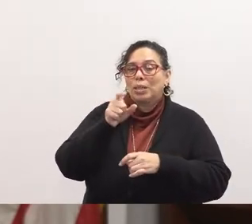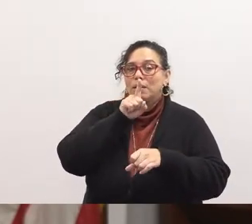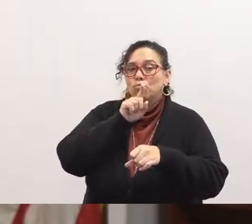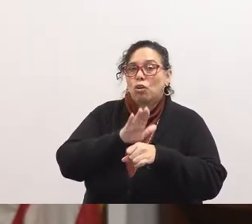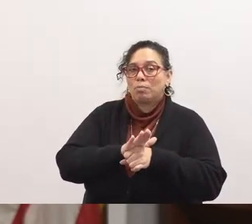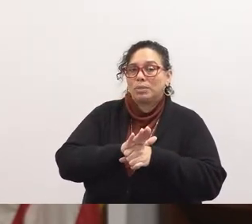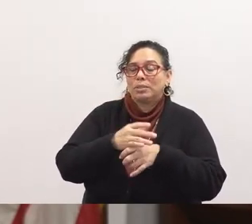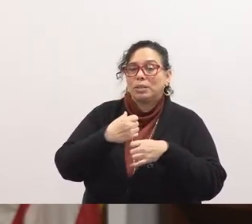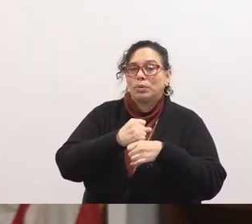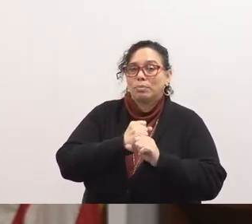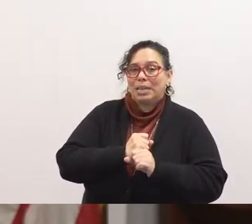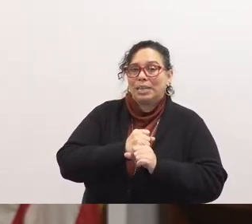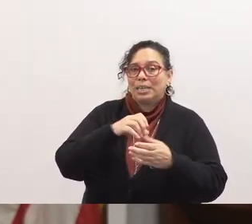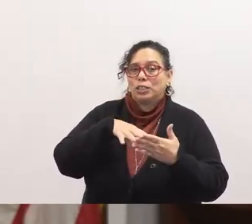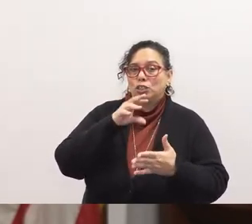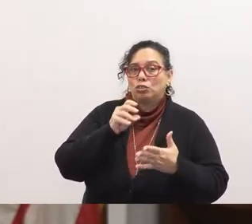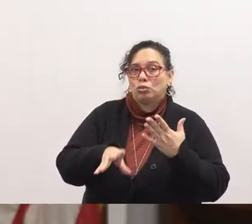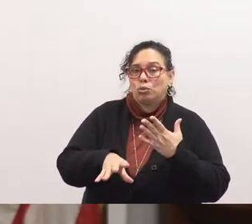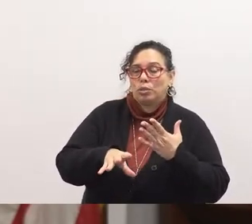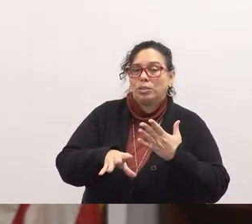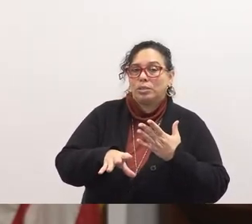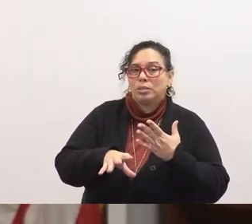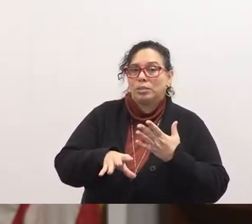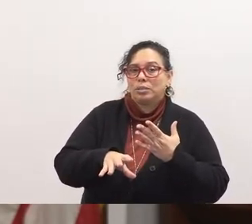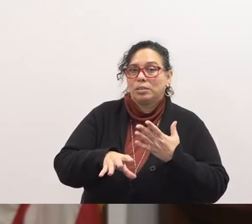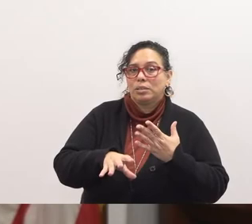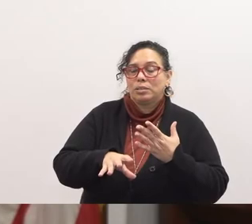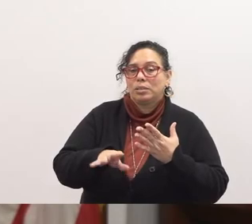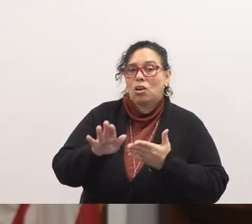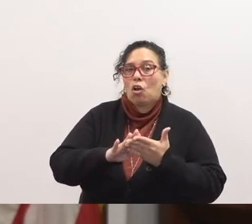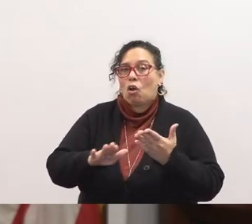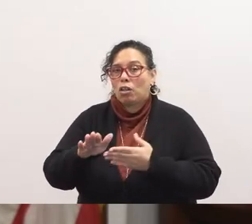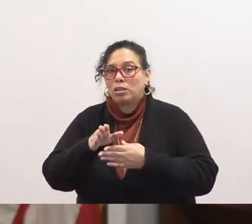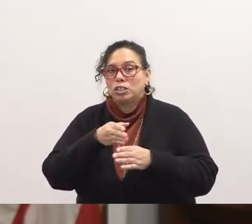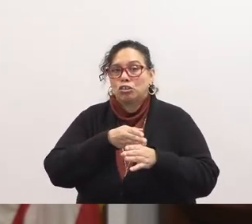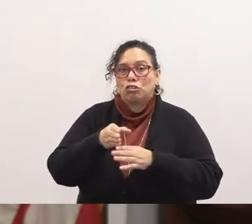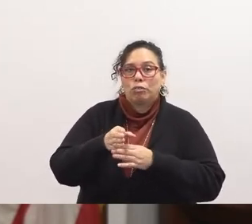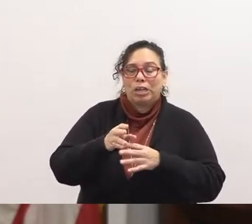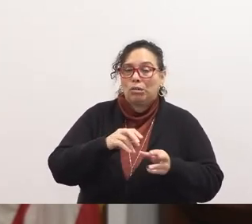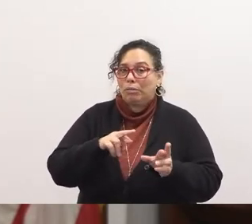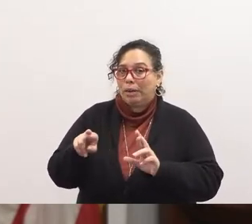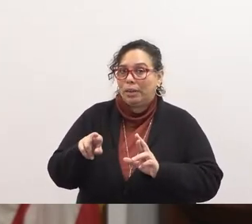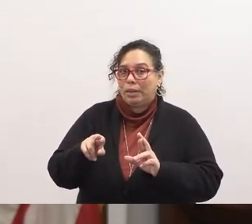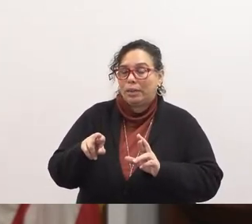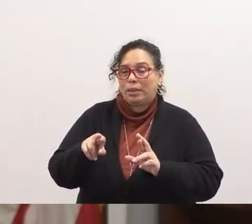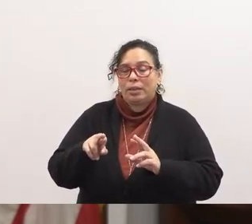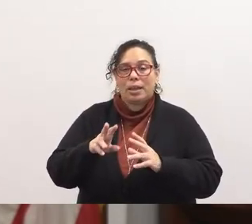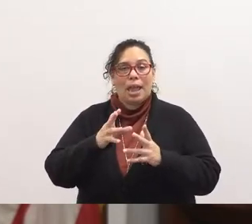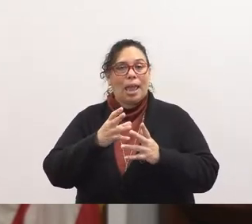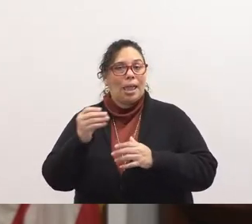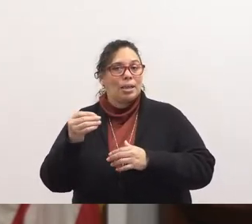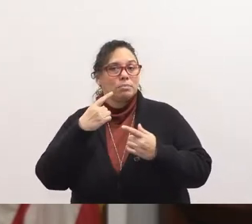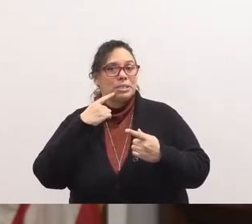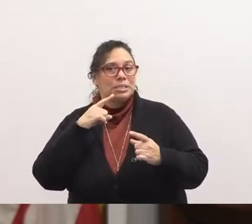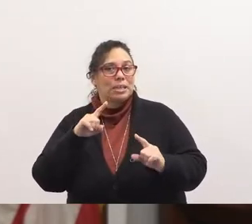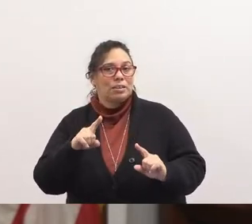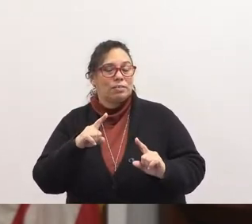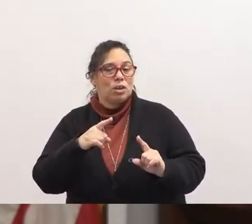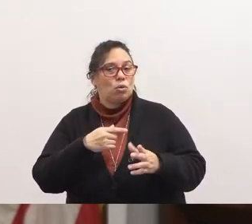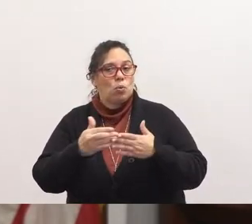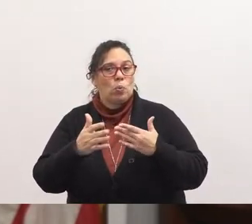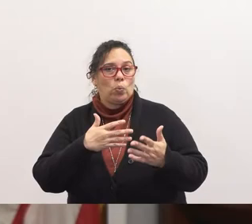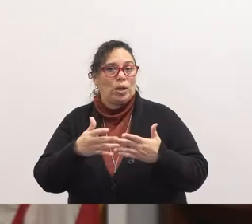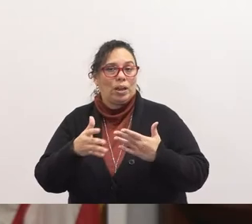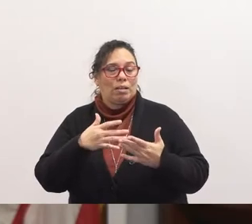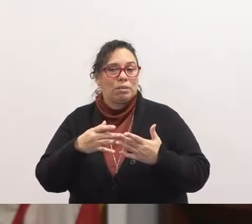making to students around being college and career ready and on being successful in whatever